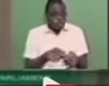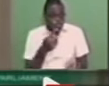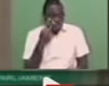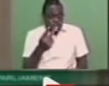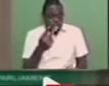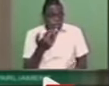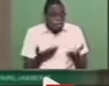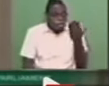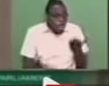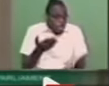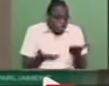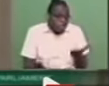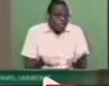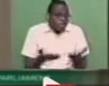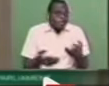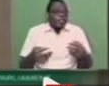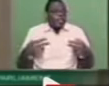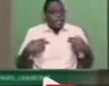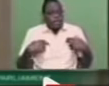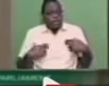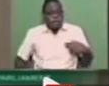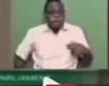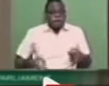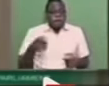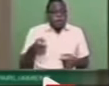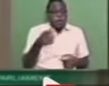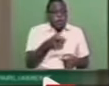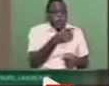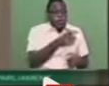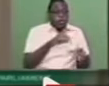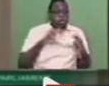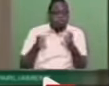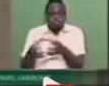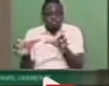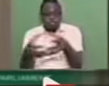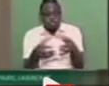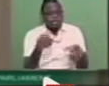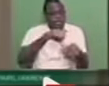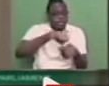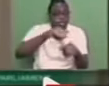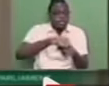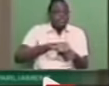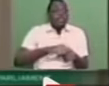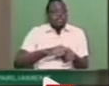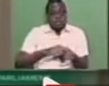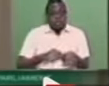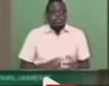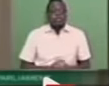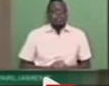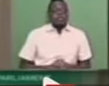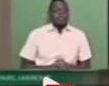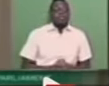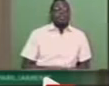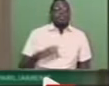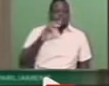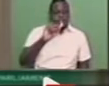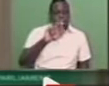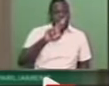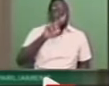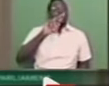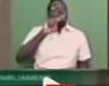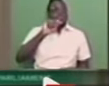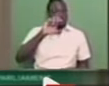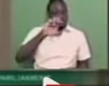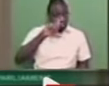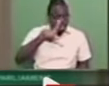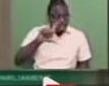comfort from the words of the Prime Minister that the government will make sure that there's no price gouging and no